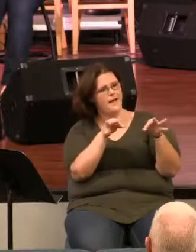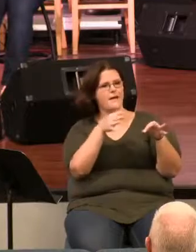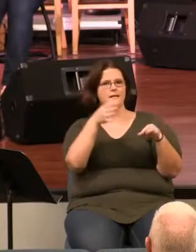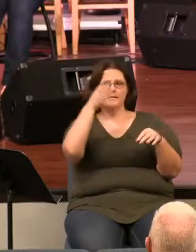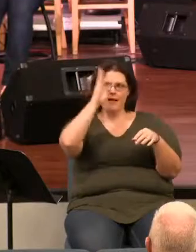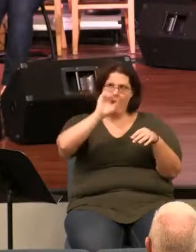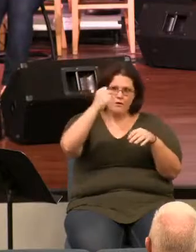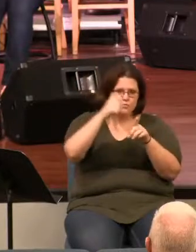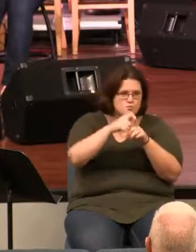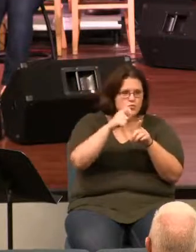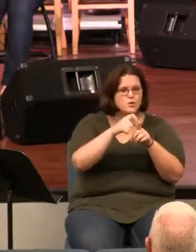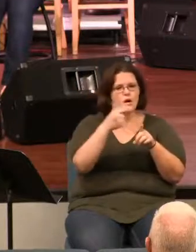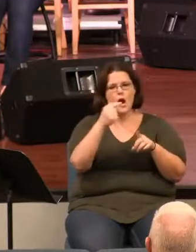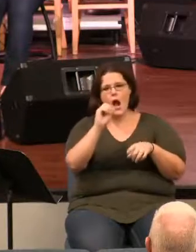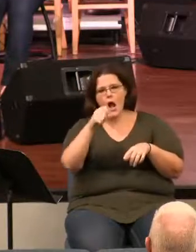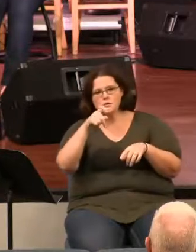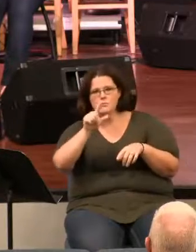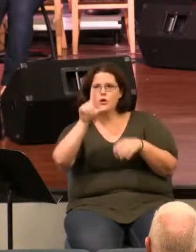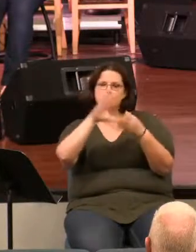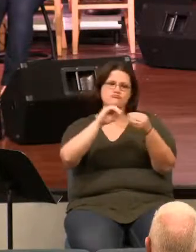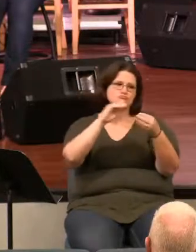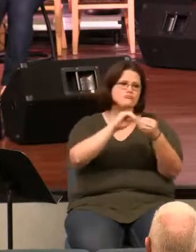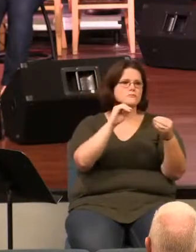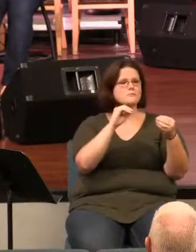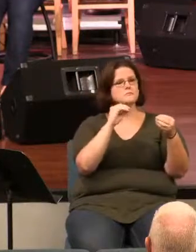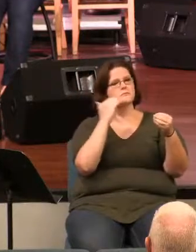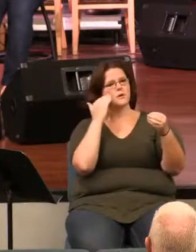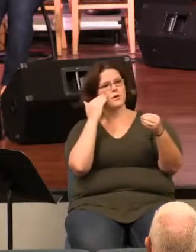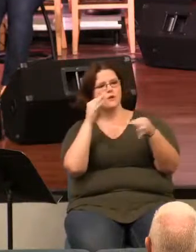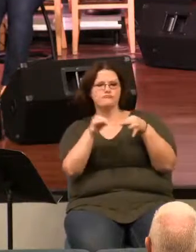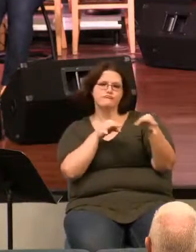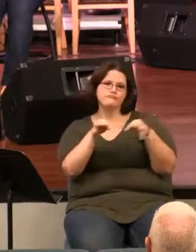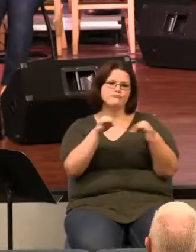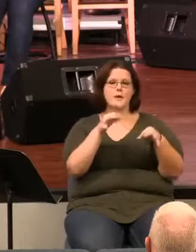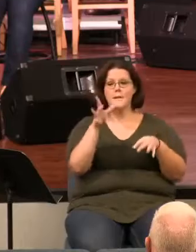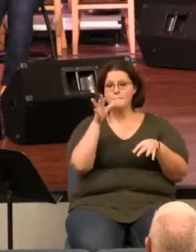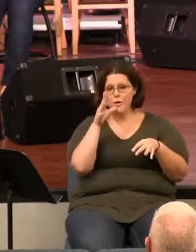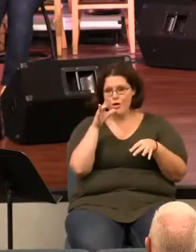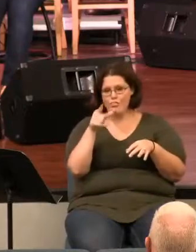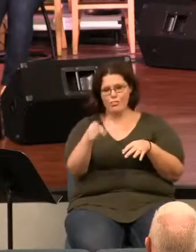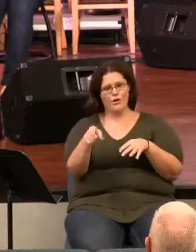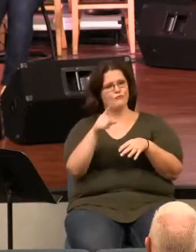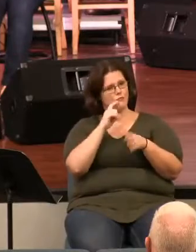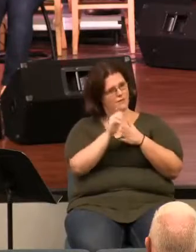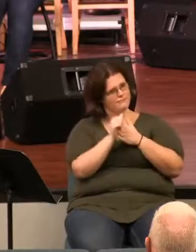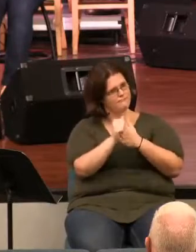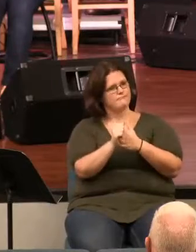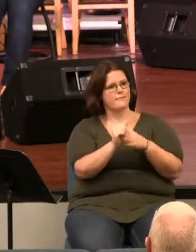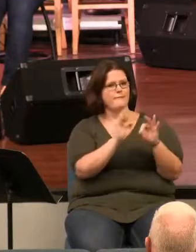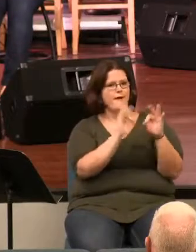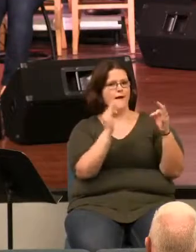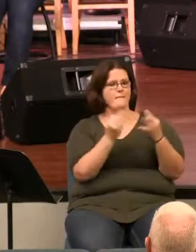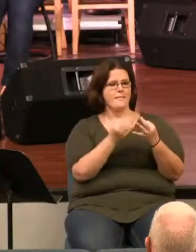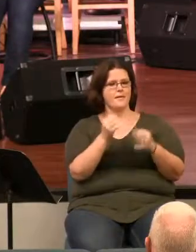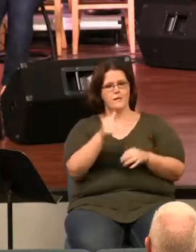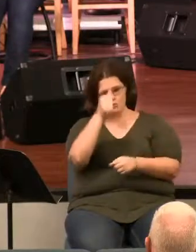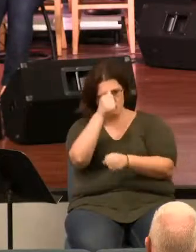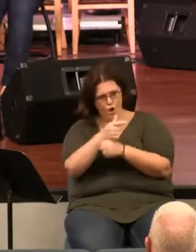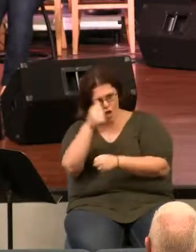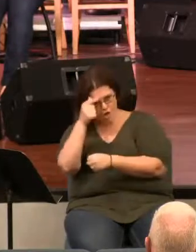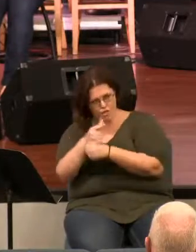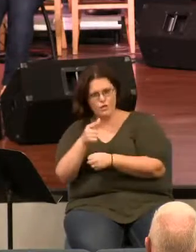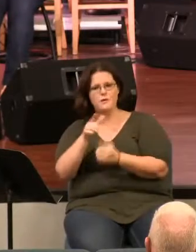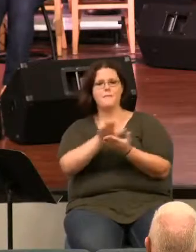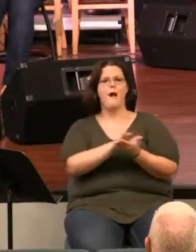of, salvation by grace alone, through faith alone, and Christ alone, and that mom led the way in all that. And her brother, she led her younger brother to the